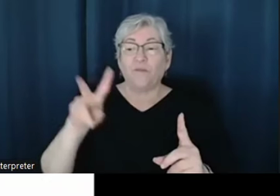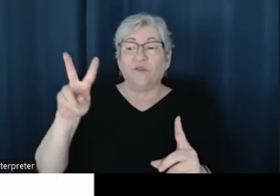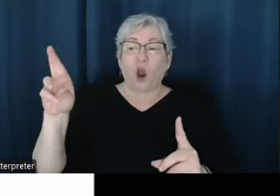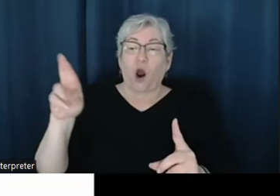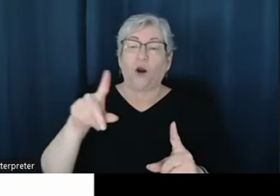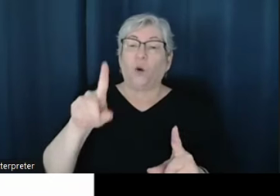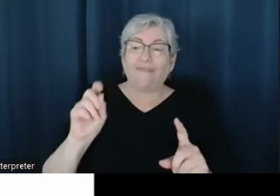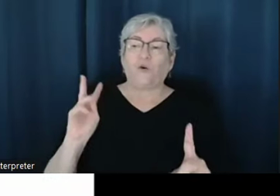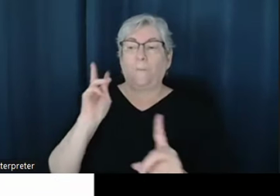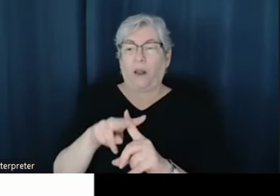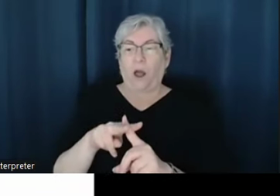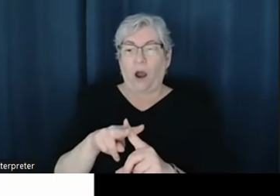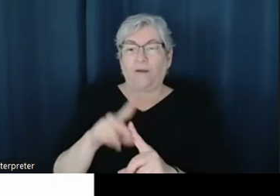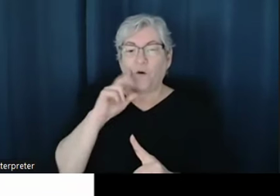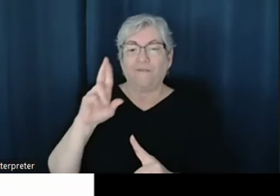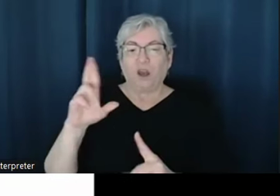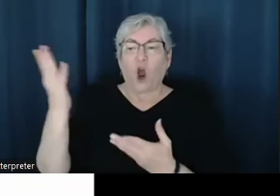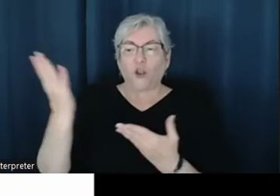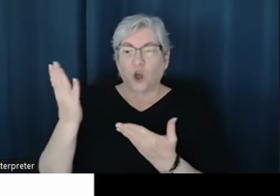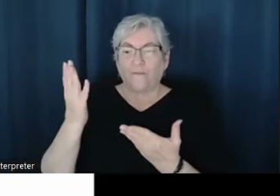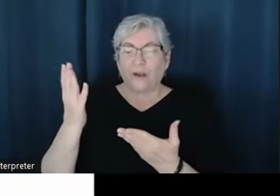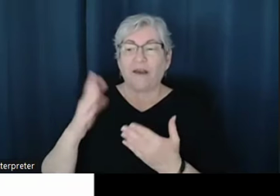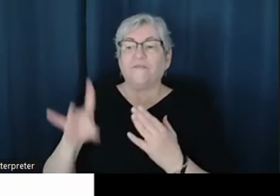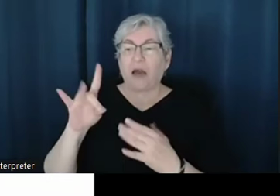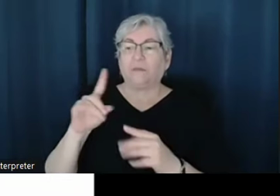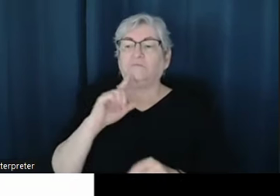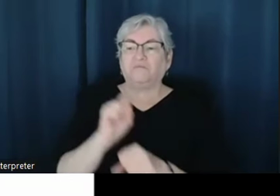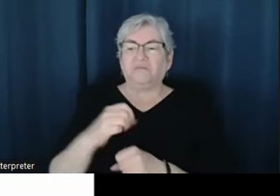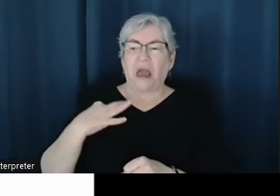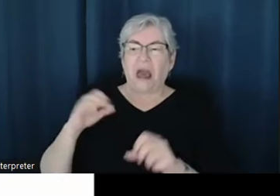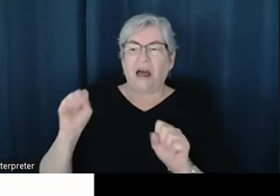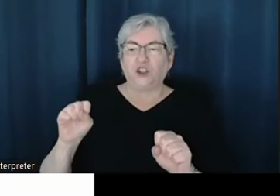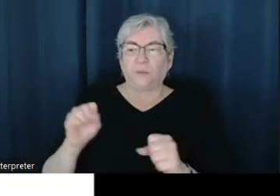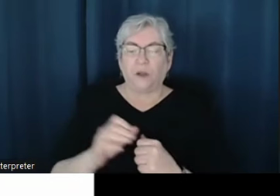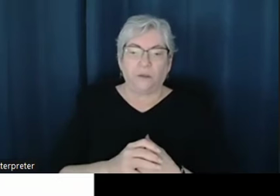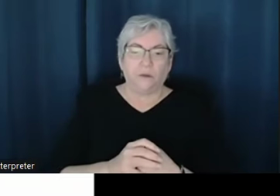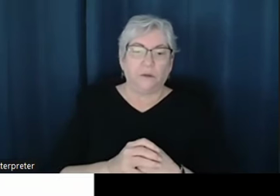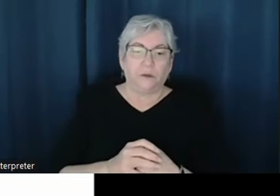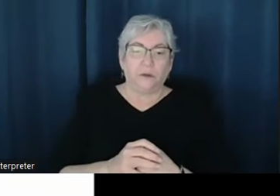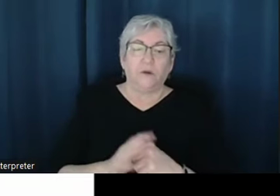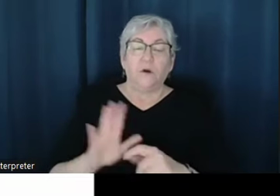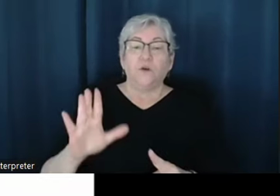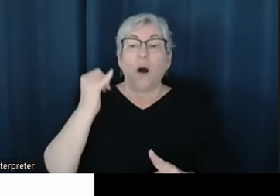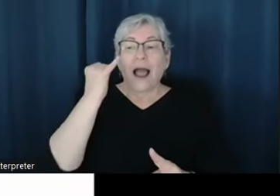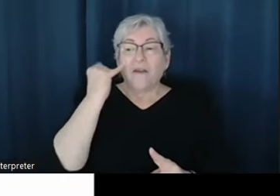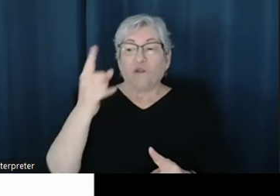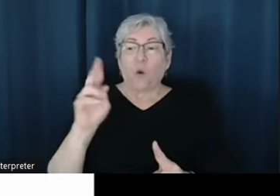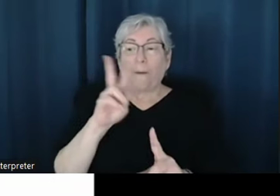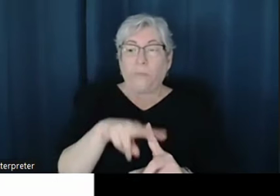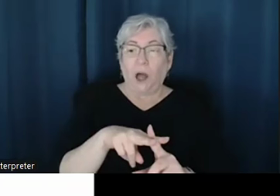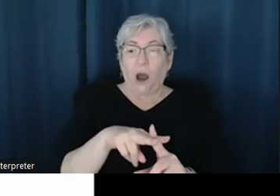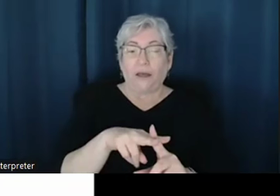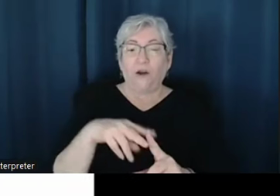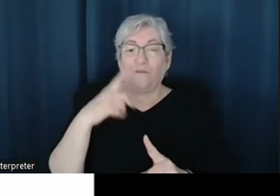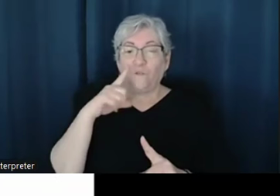have to apply for VR services and be found eligible. So if you do apply